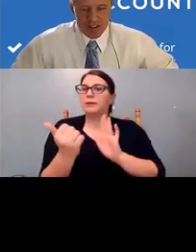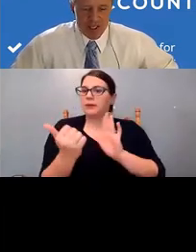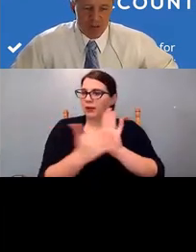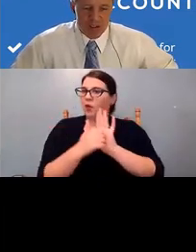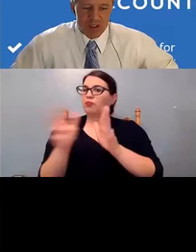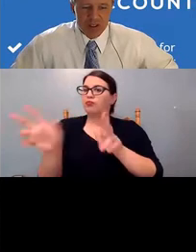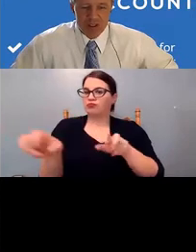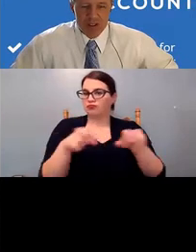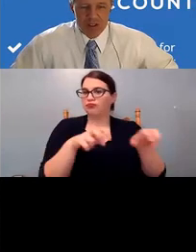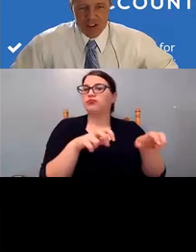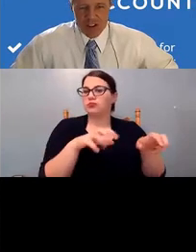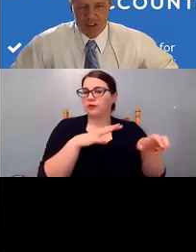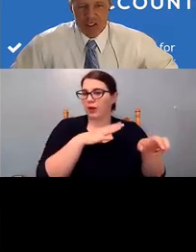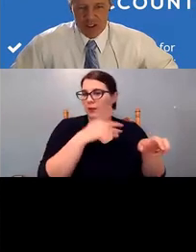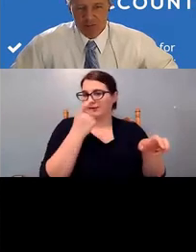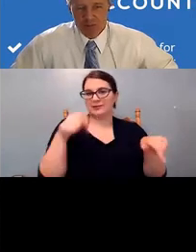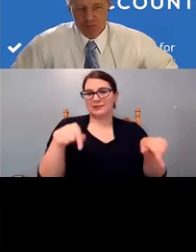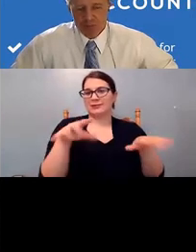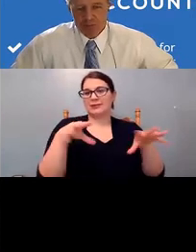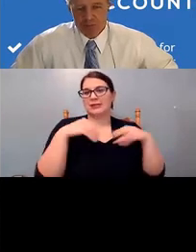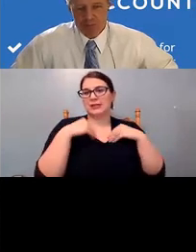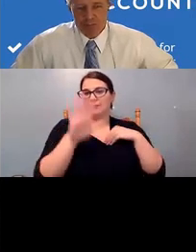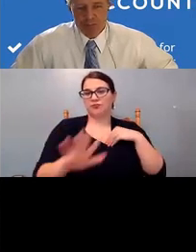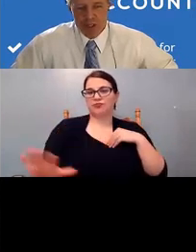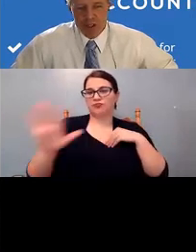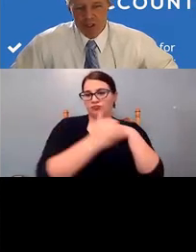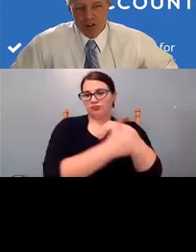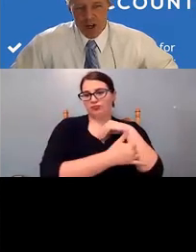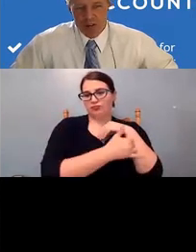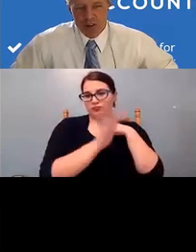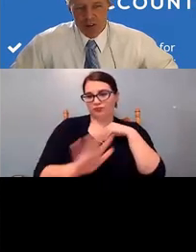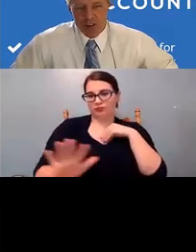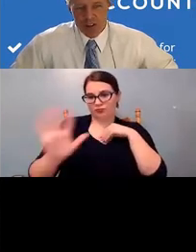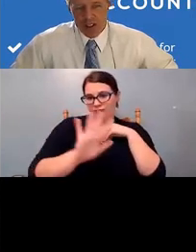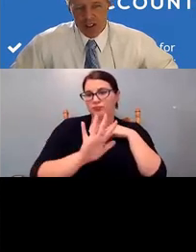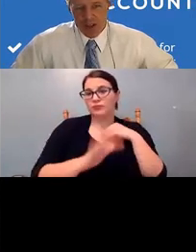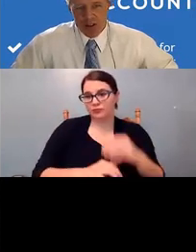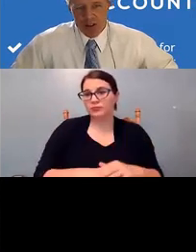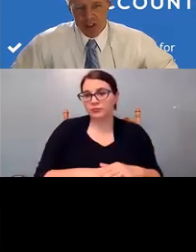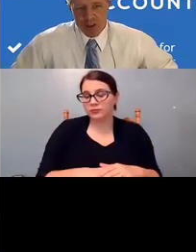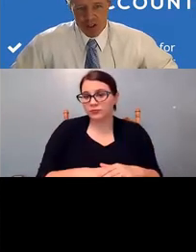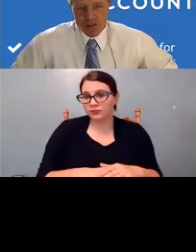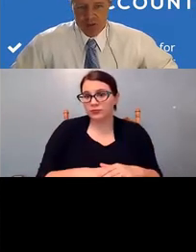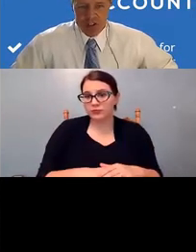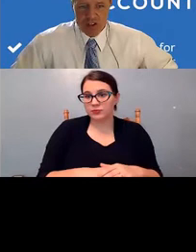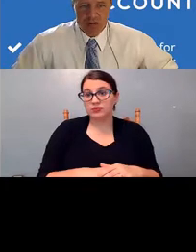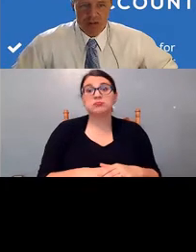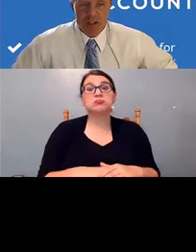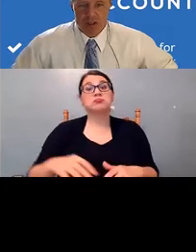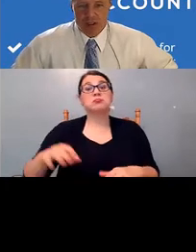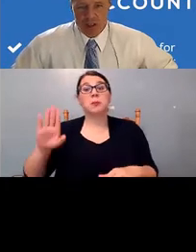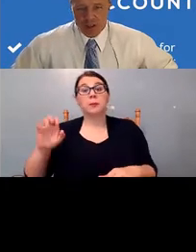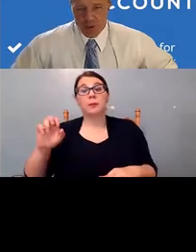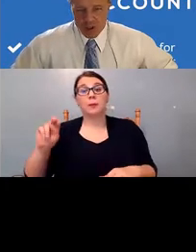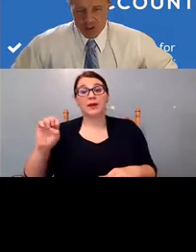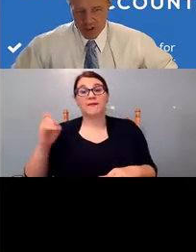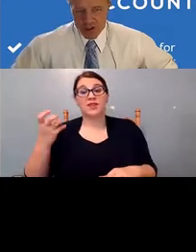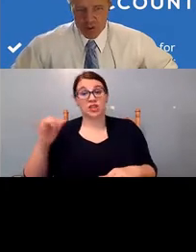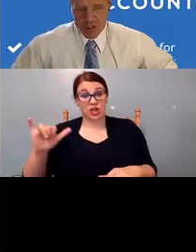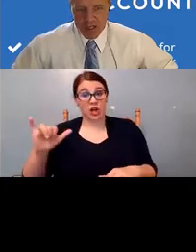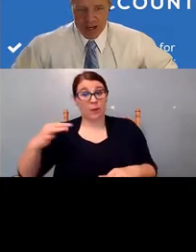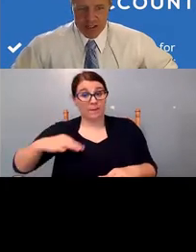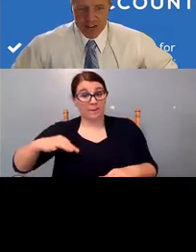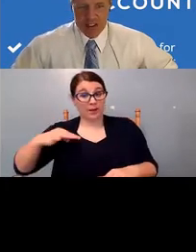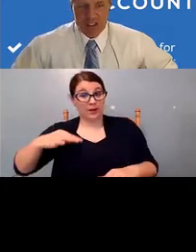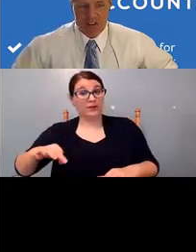it is accepted nationally. So after you finish the beneficiary information, the next question you